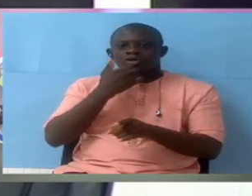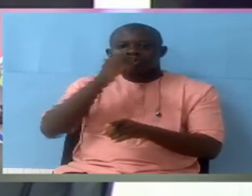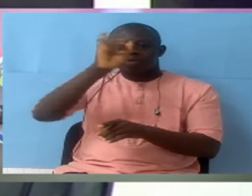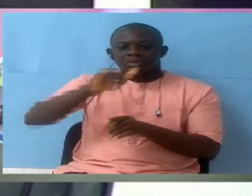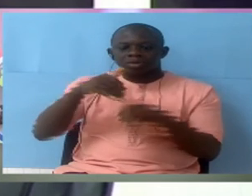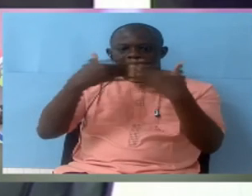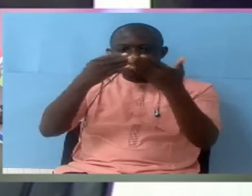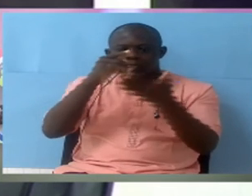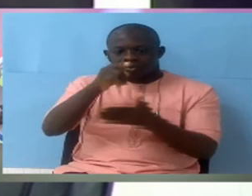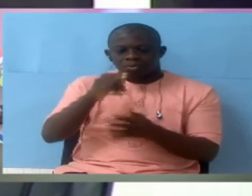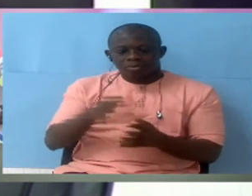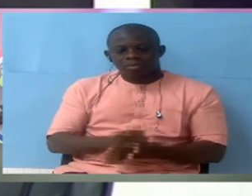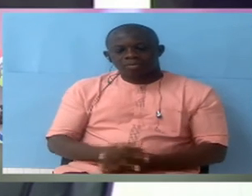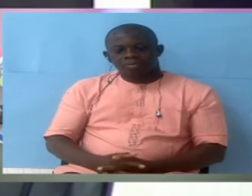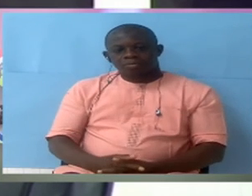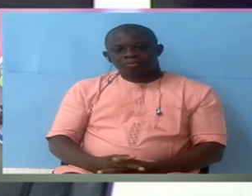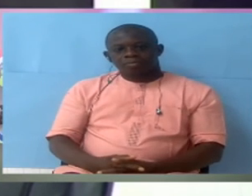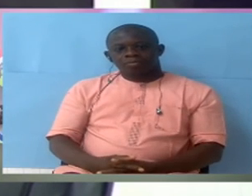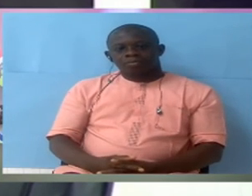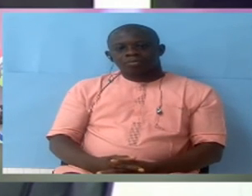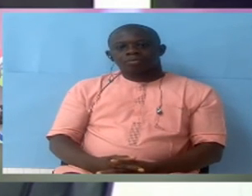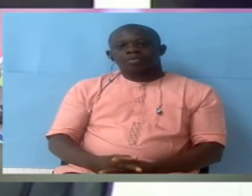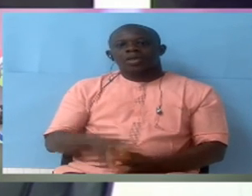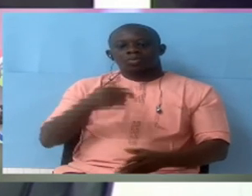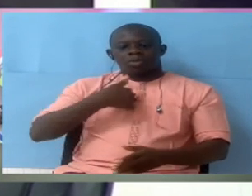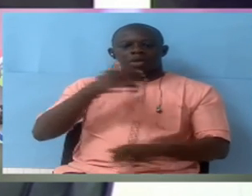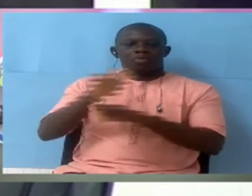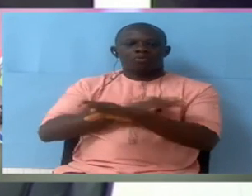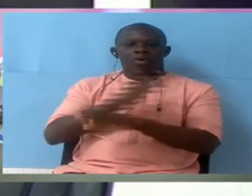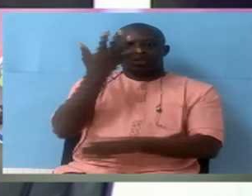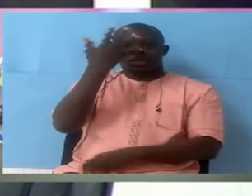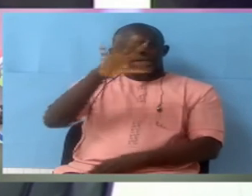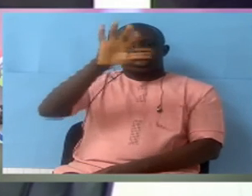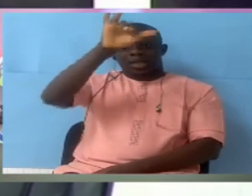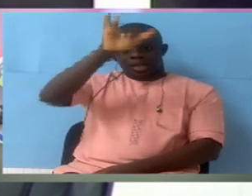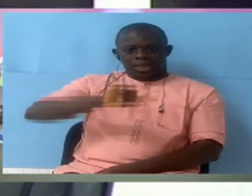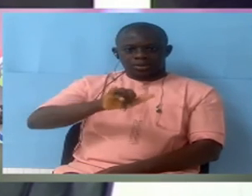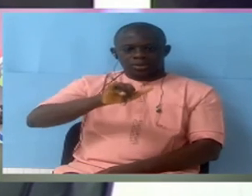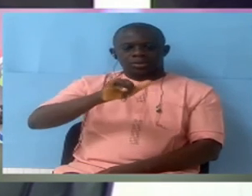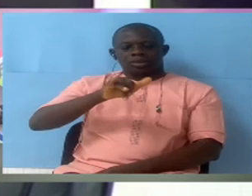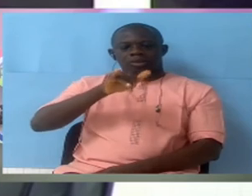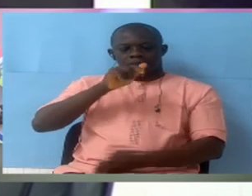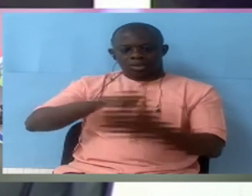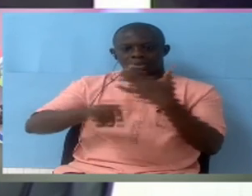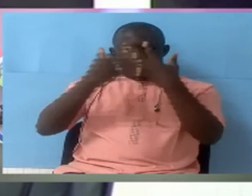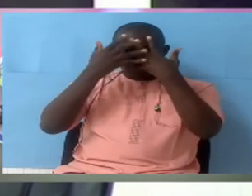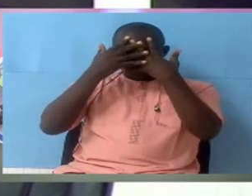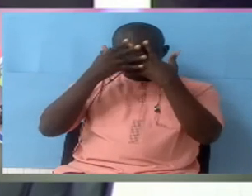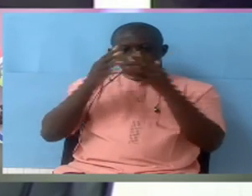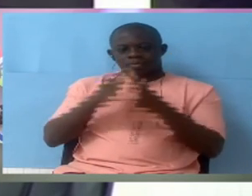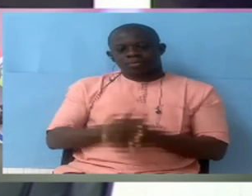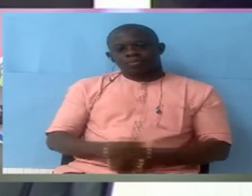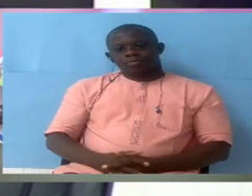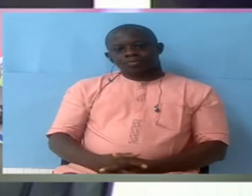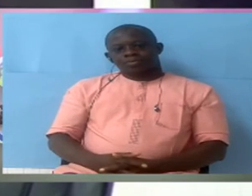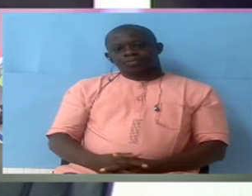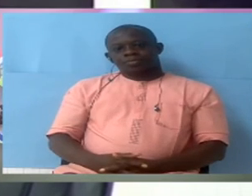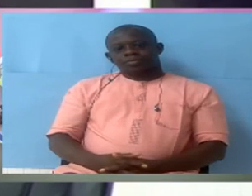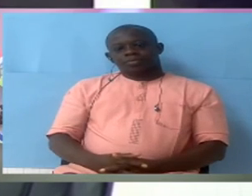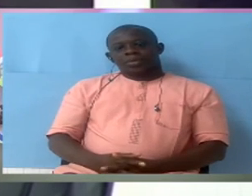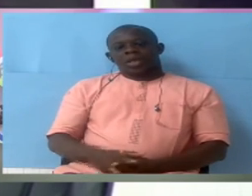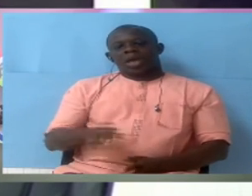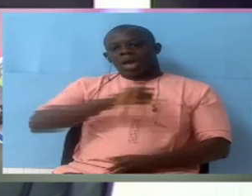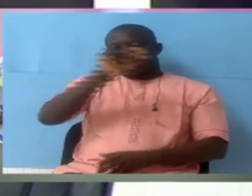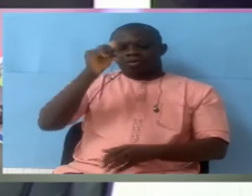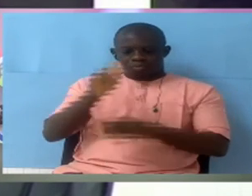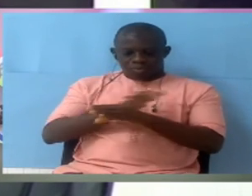tej. I was sentenced to 10 years. Tej nañ ma diri fukki at. And before the